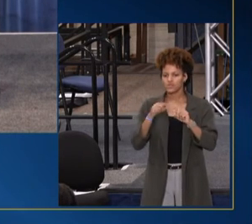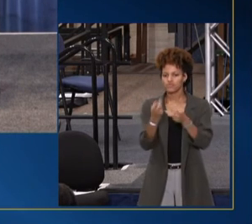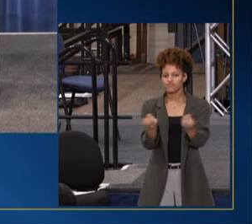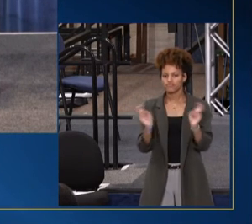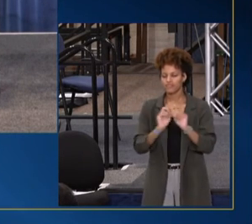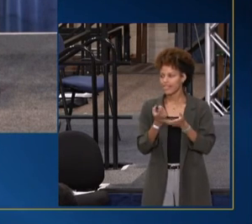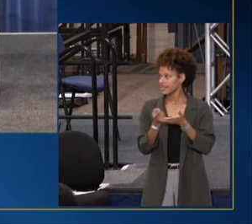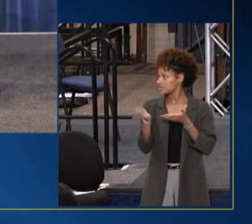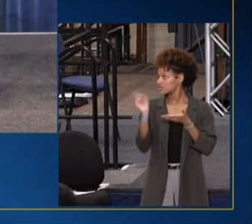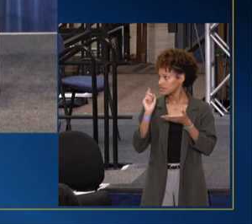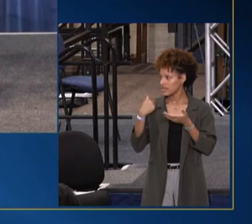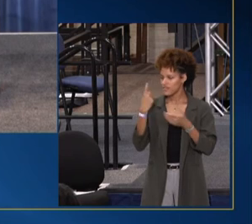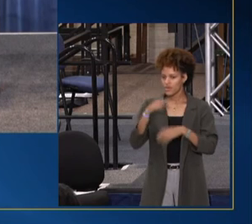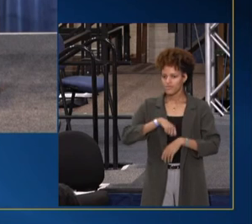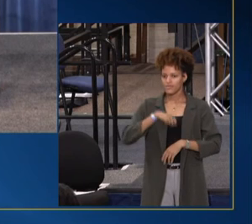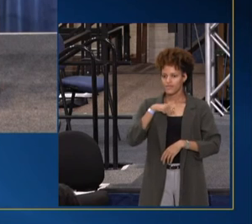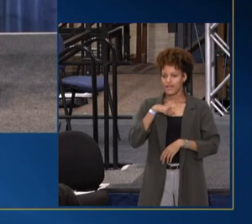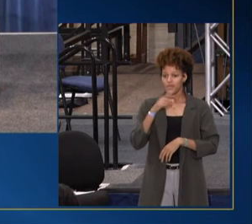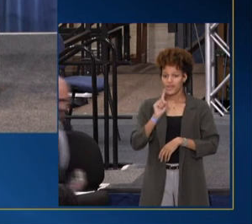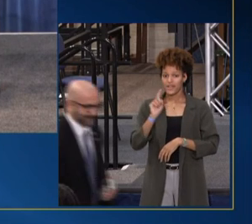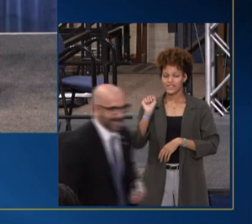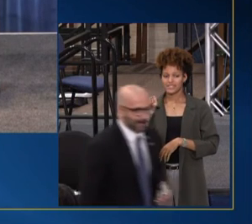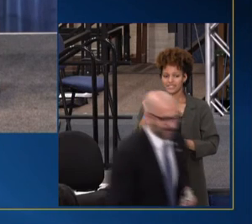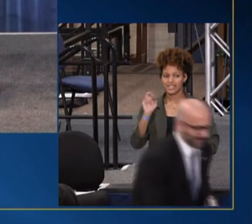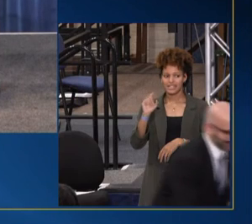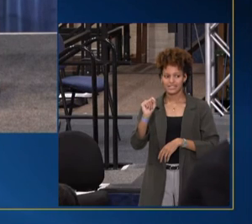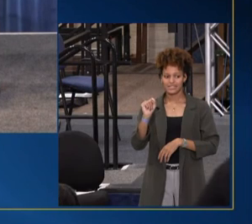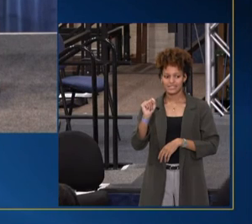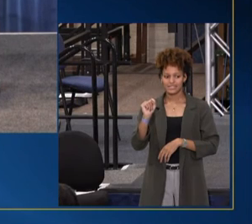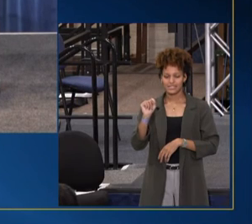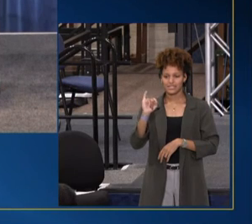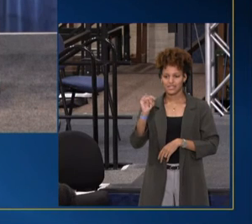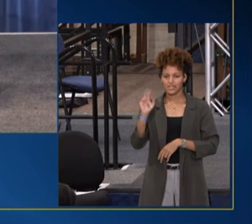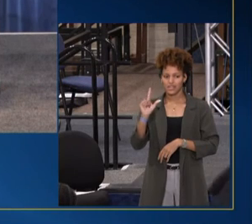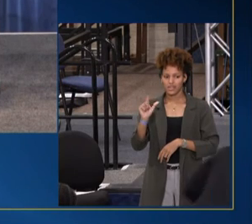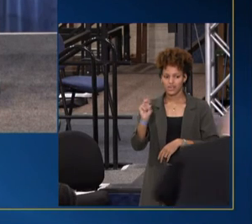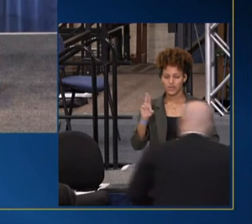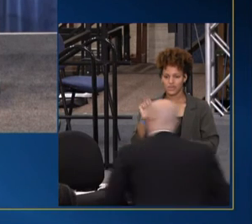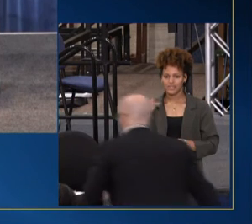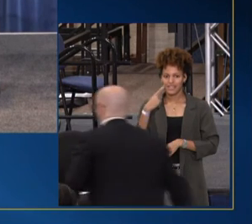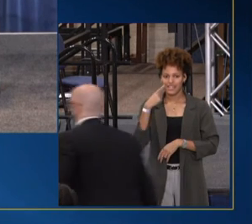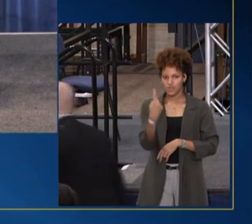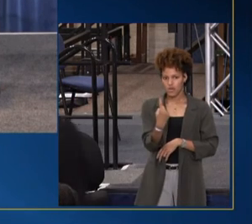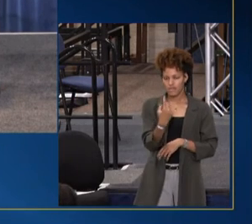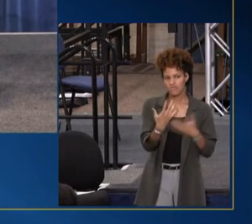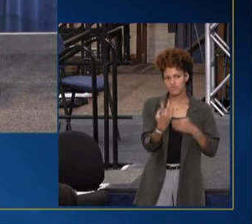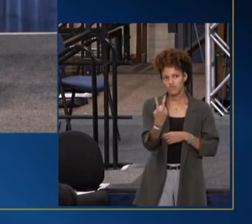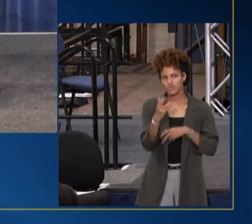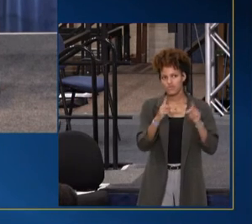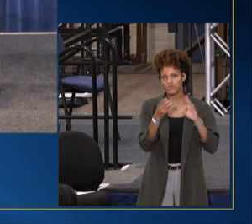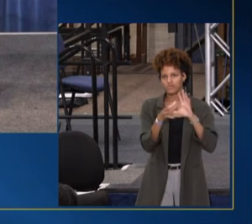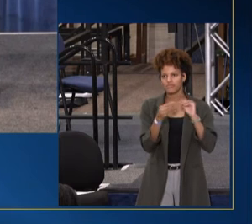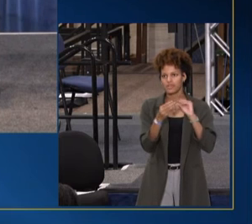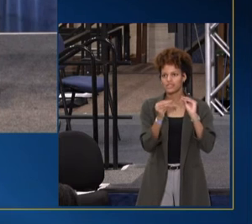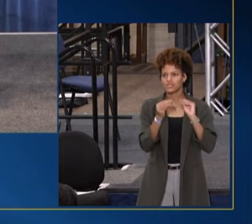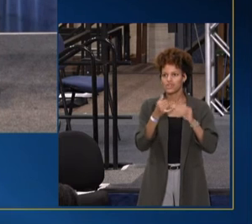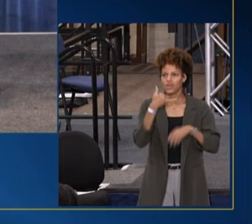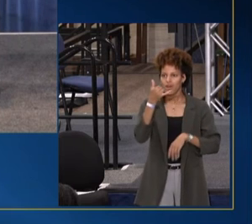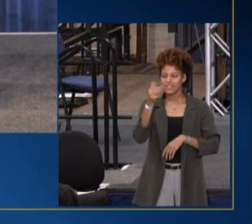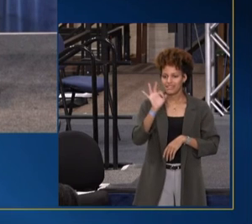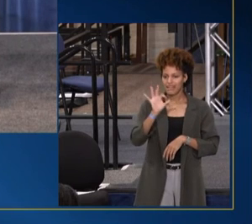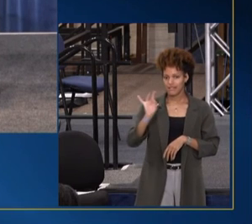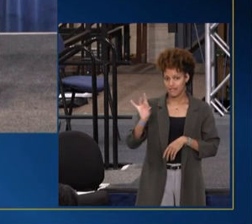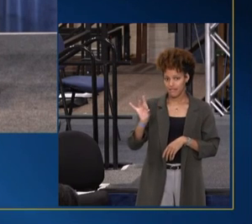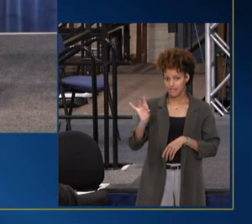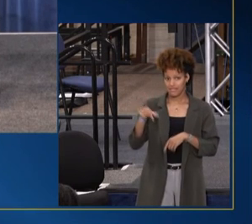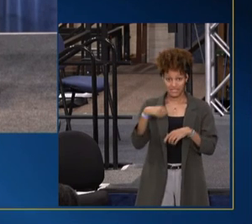last week for Pride in St. Louis, where at least one, but possibly two people mentioned calling 988.